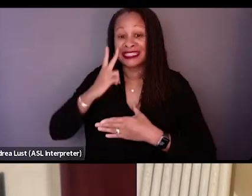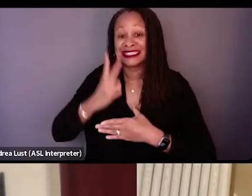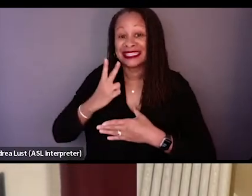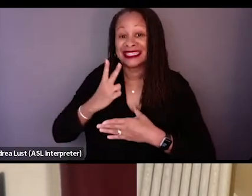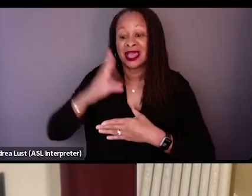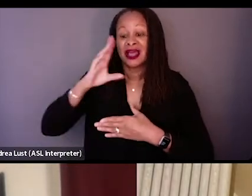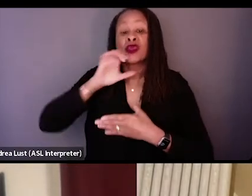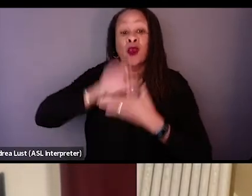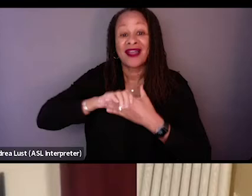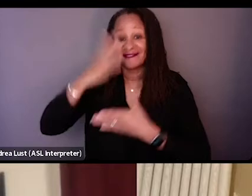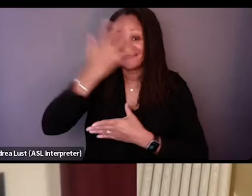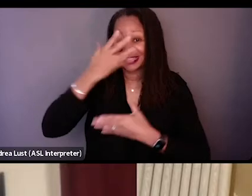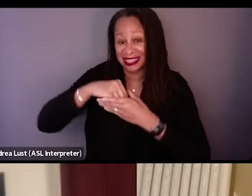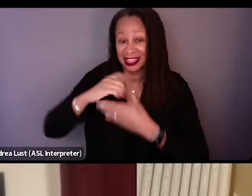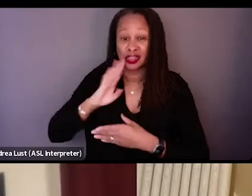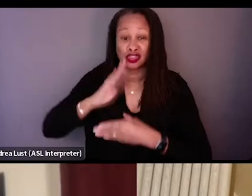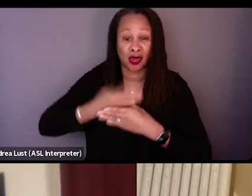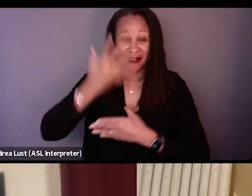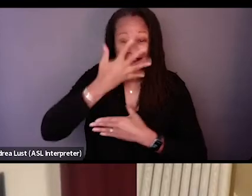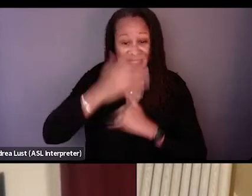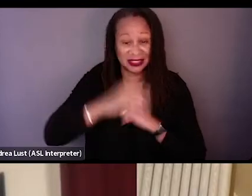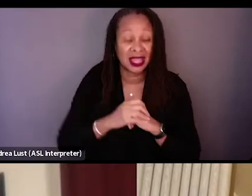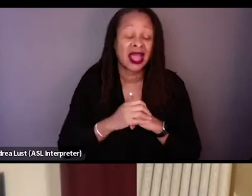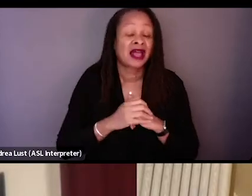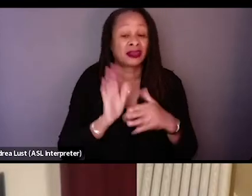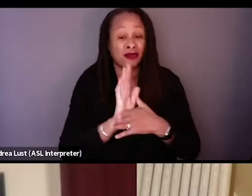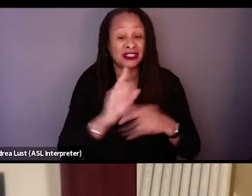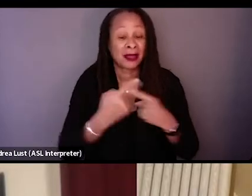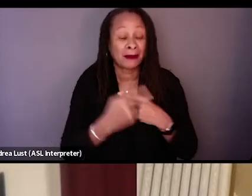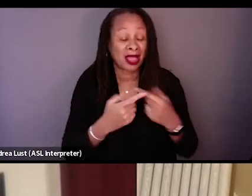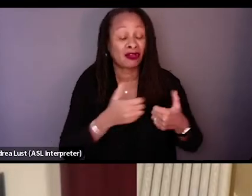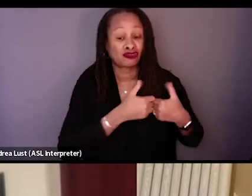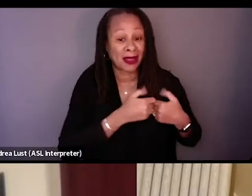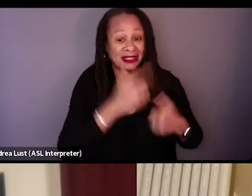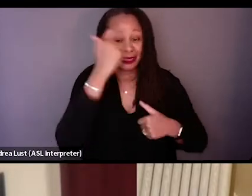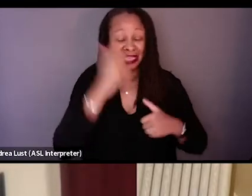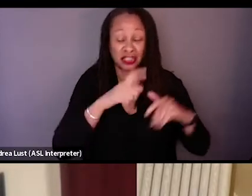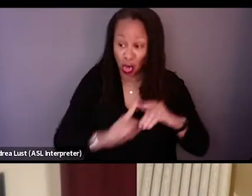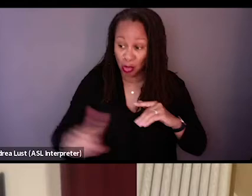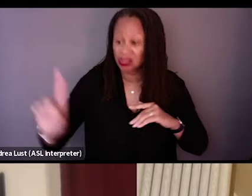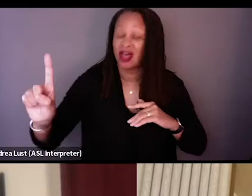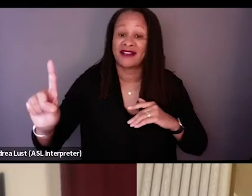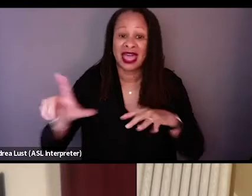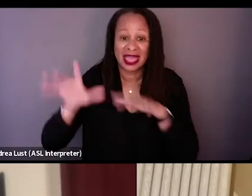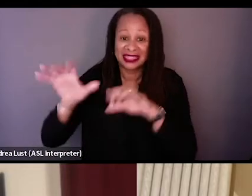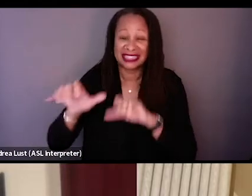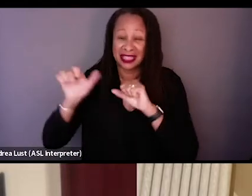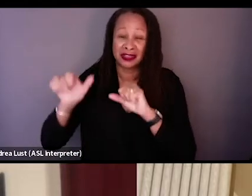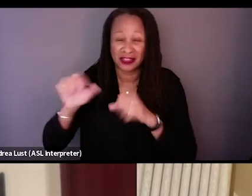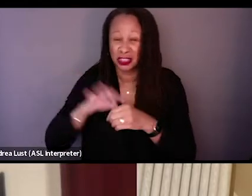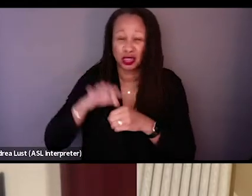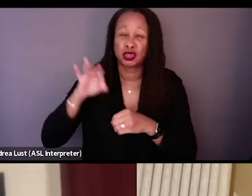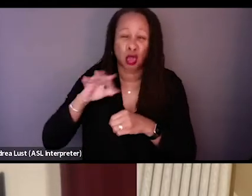his daughter. And the movie's about romance is de facto way because he goes off and takes on this soul-crushing job